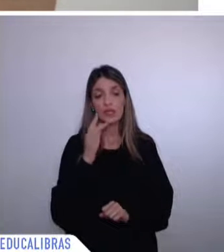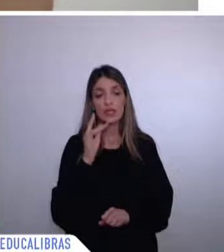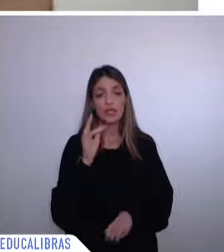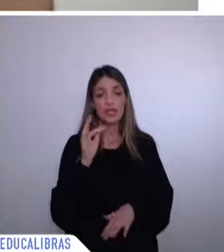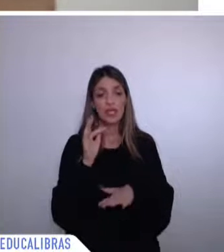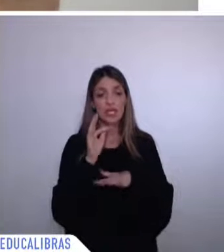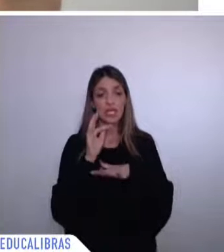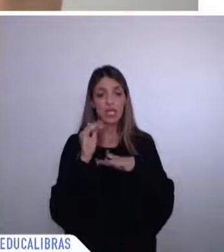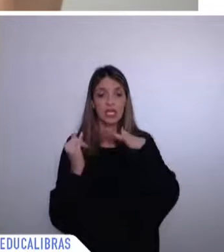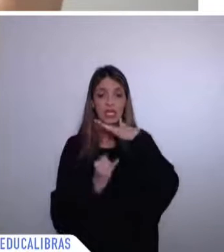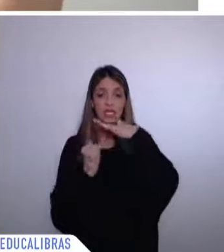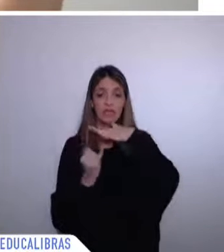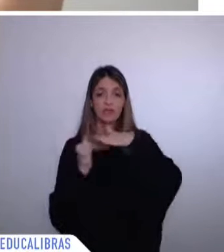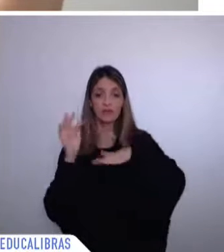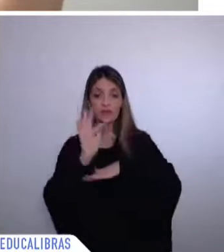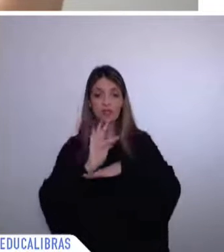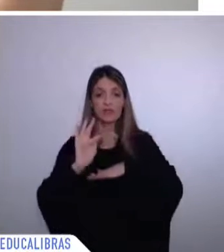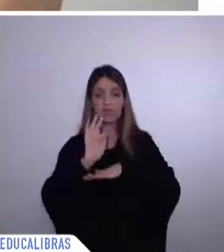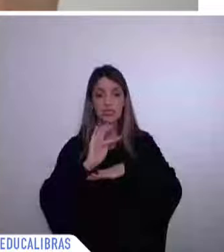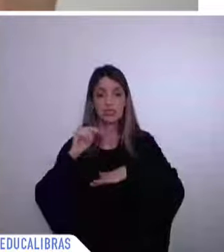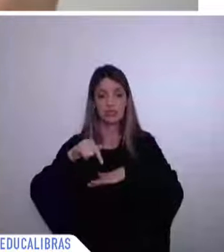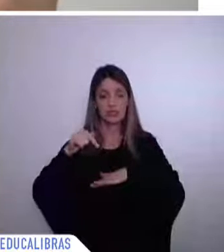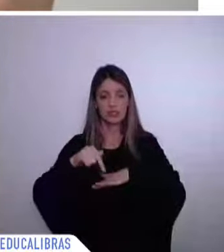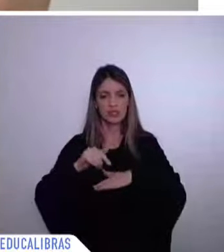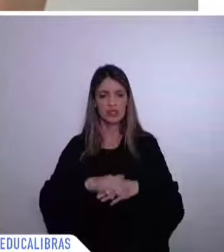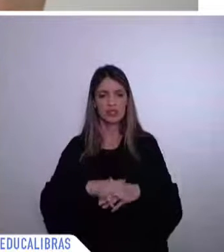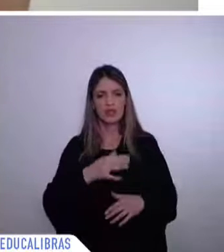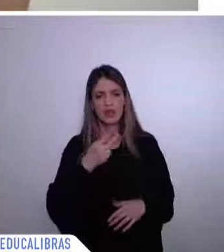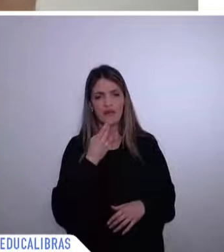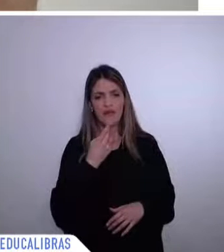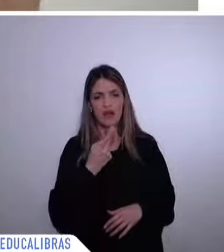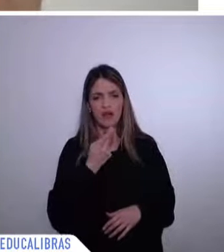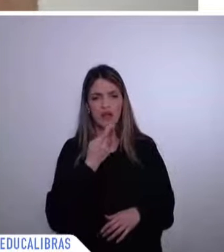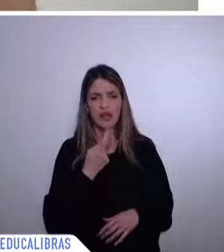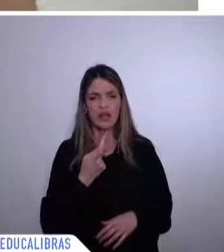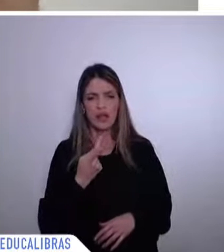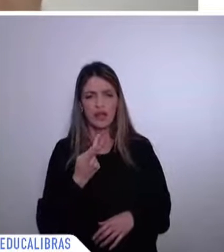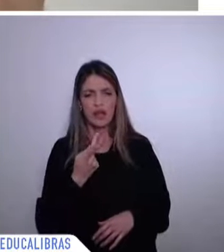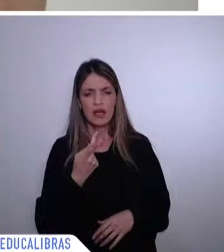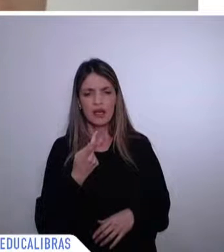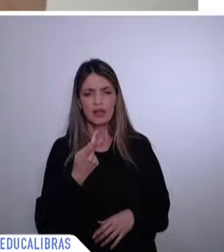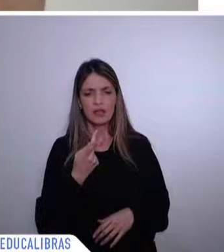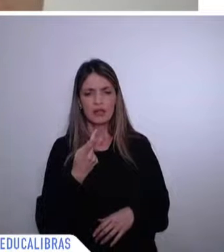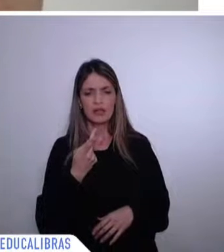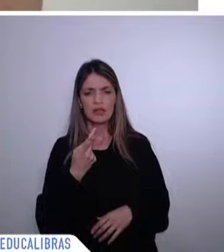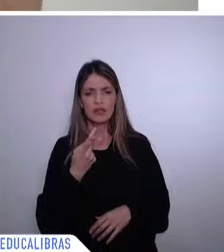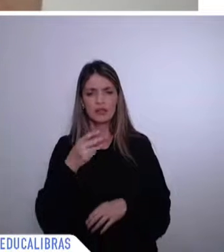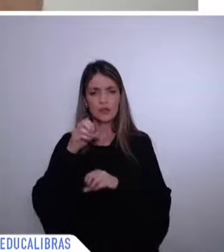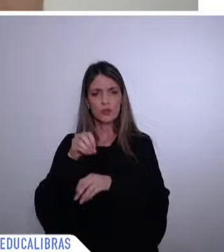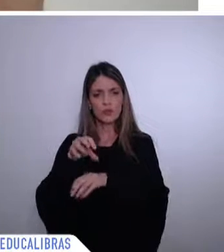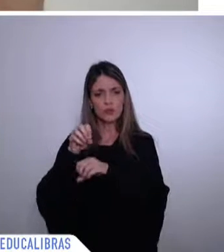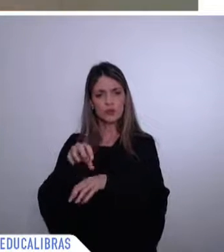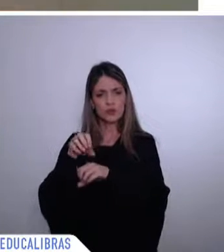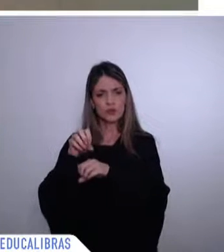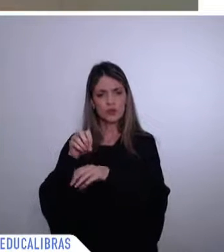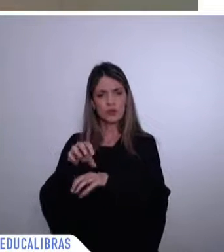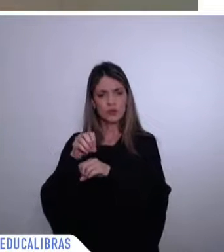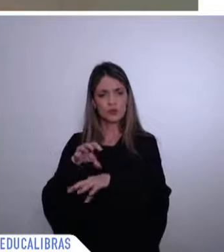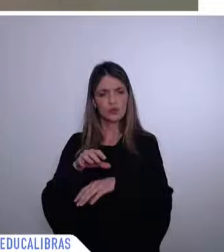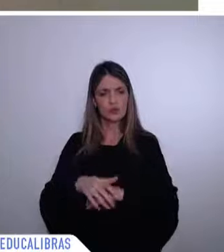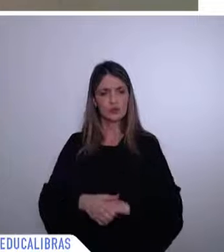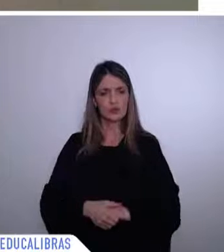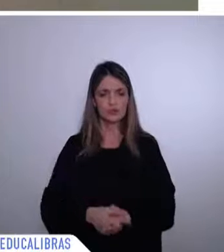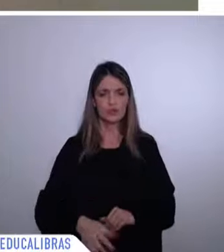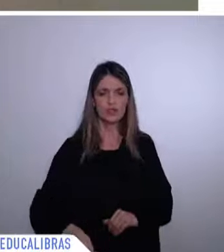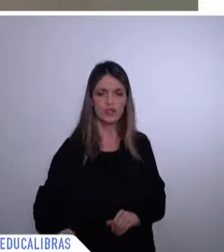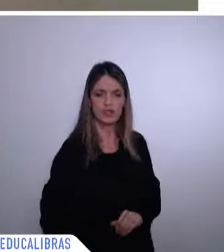OECD, about considering your studies in the employment outlook, if you could close with this topic.